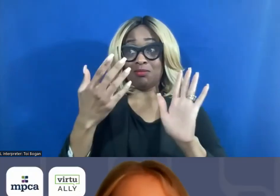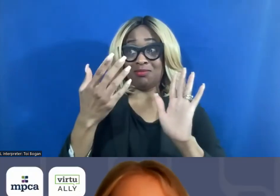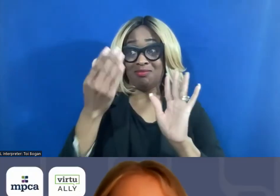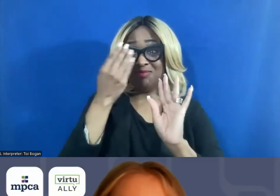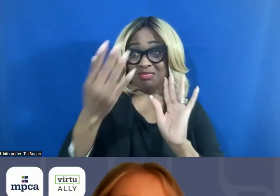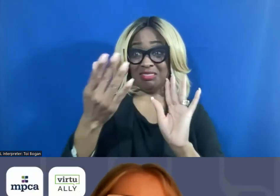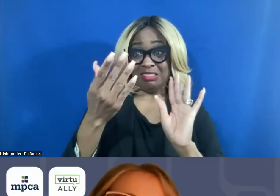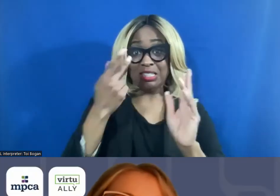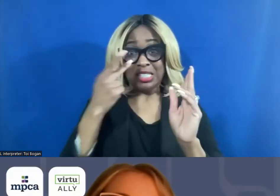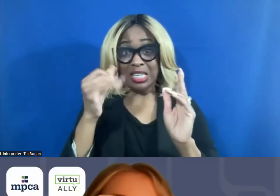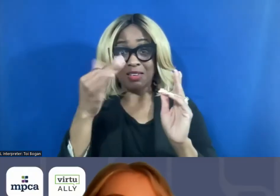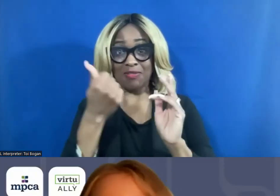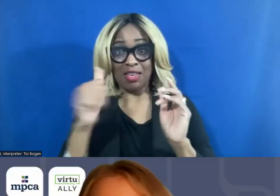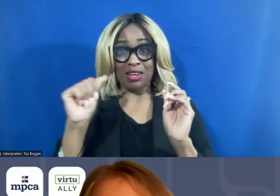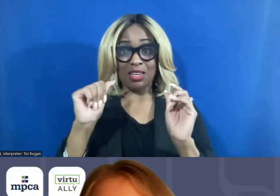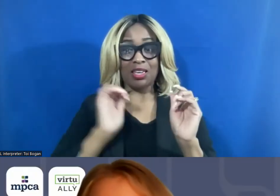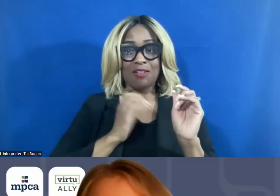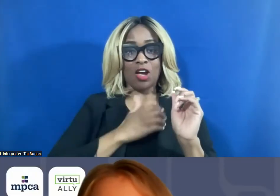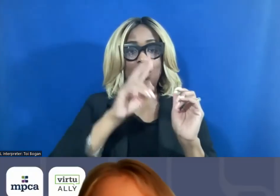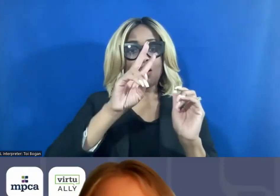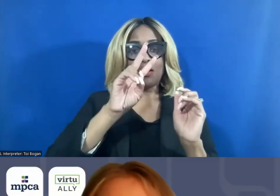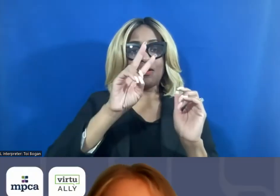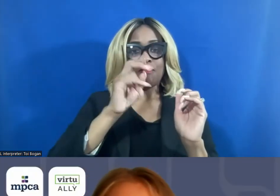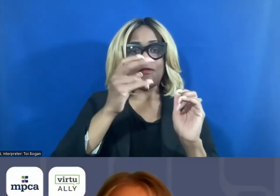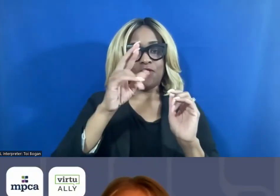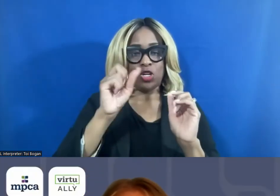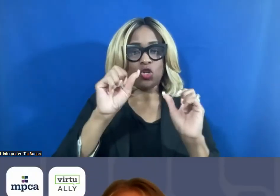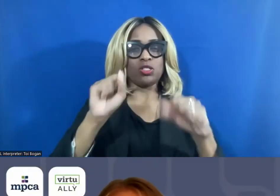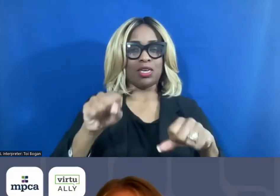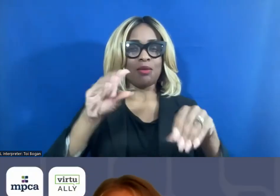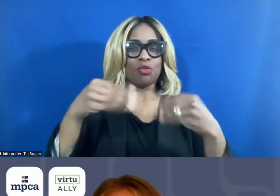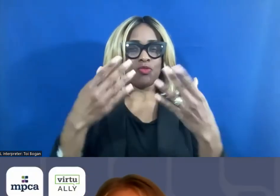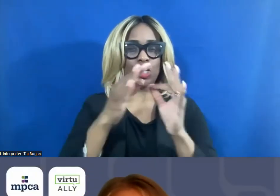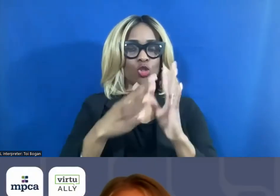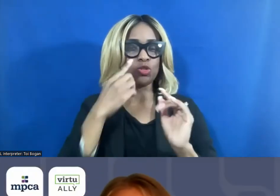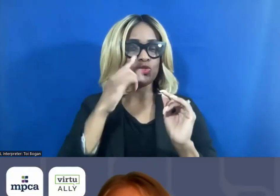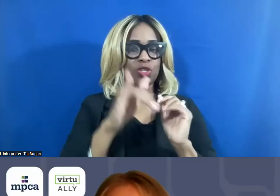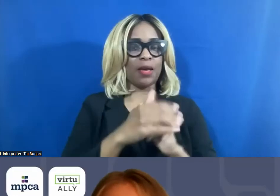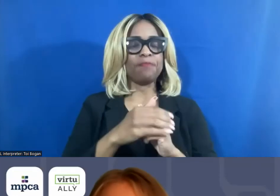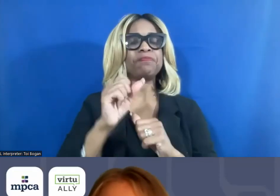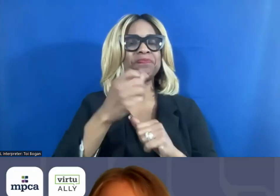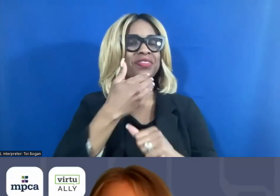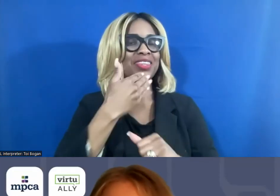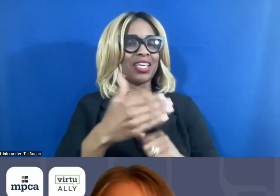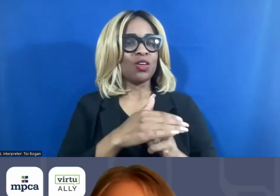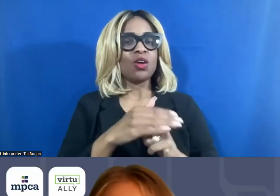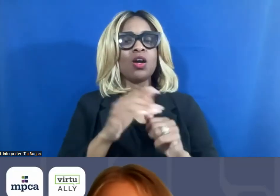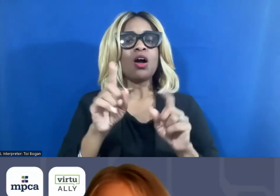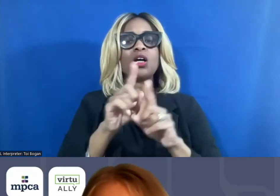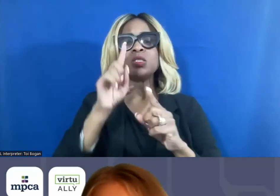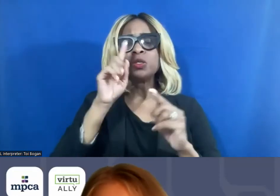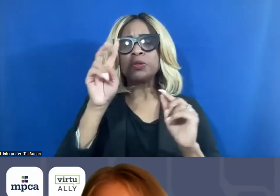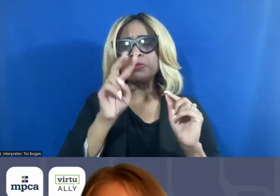can provide interpreters for those dialects. No, it has, Jackie. Thank you. Just also checking for